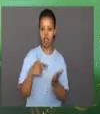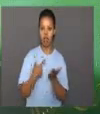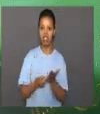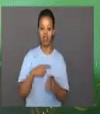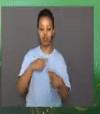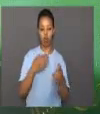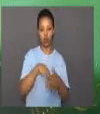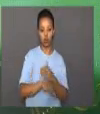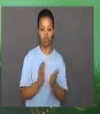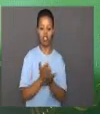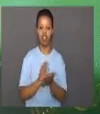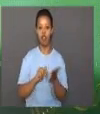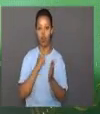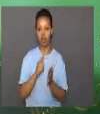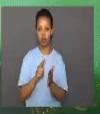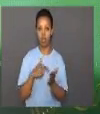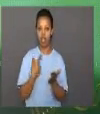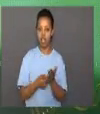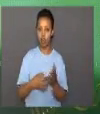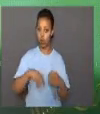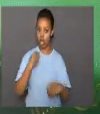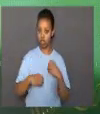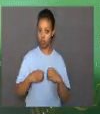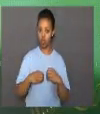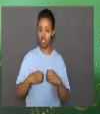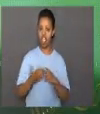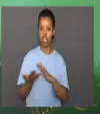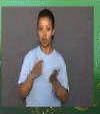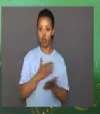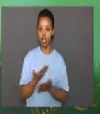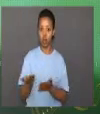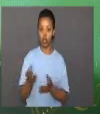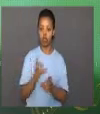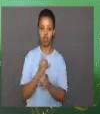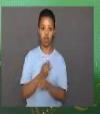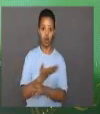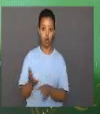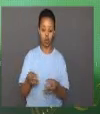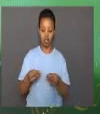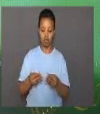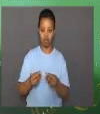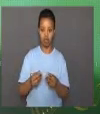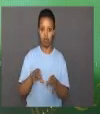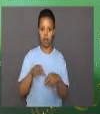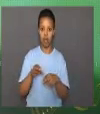are organisms that break down dead, organic matter and recycle